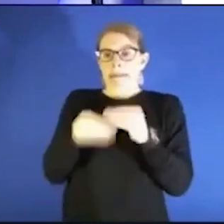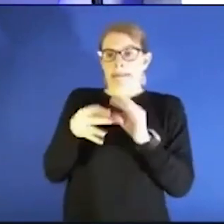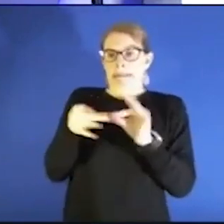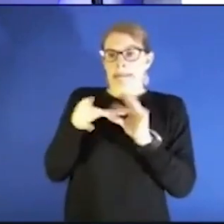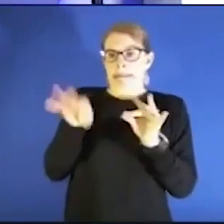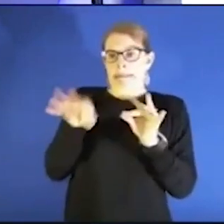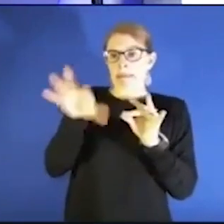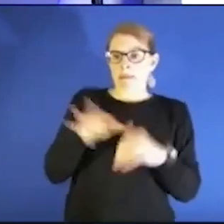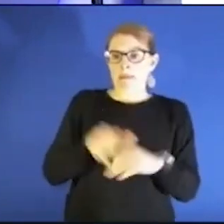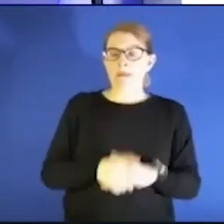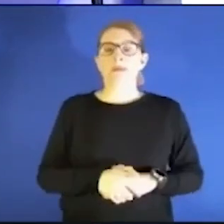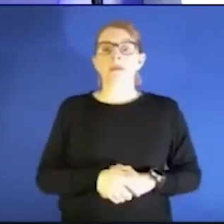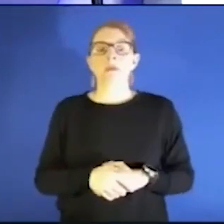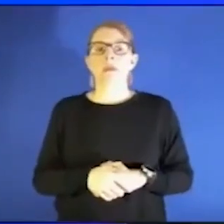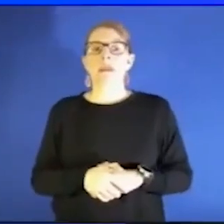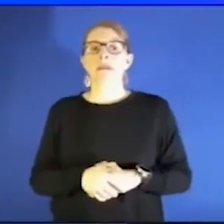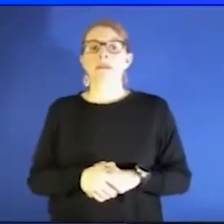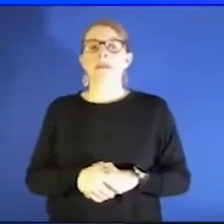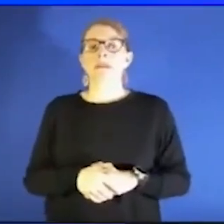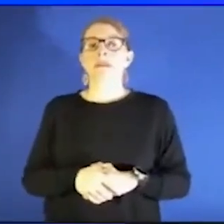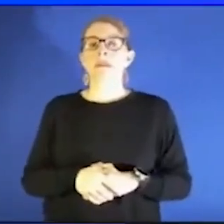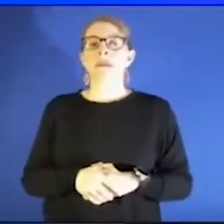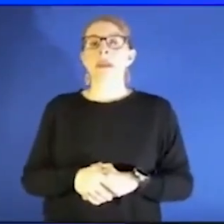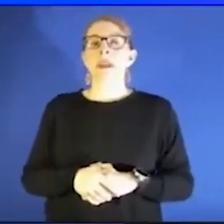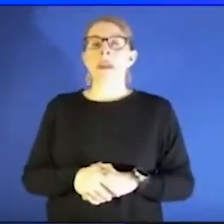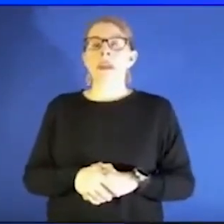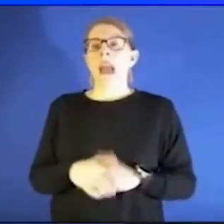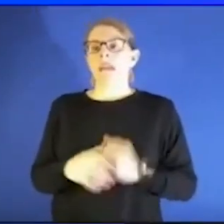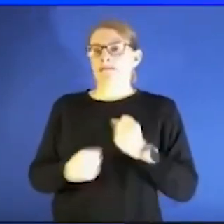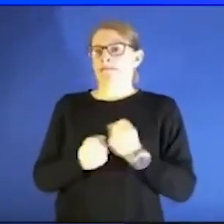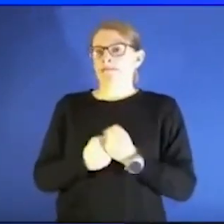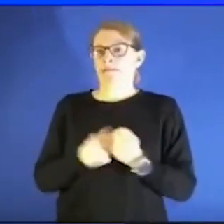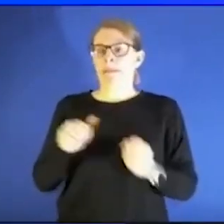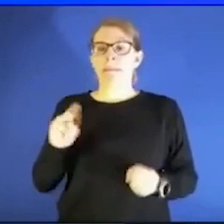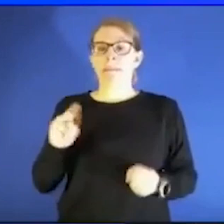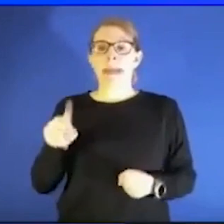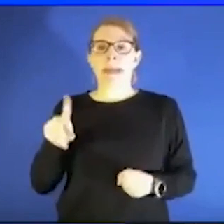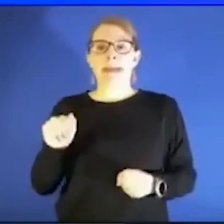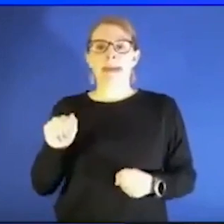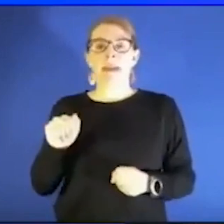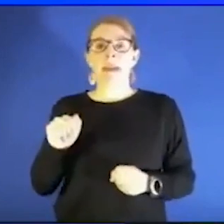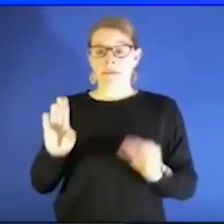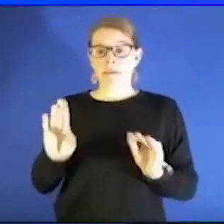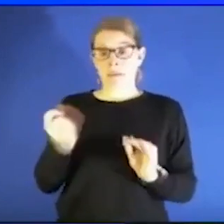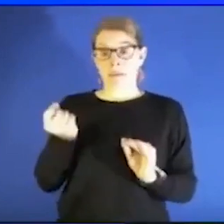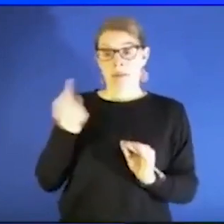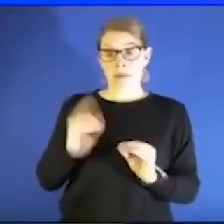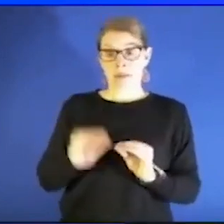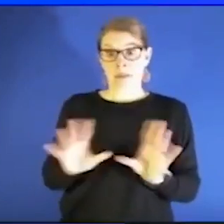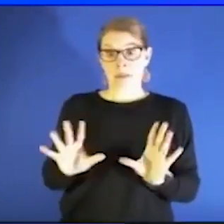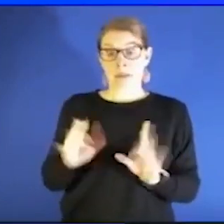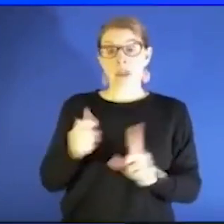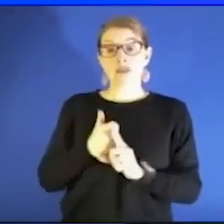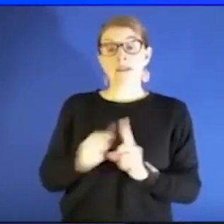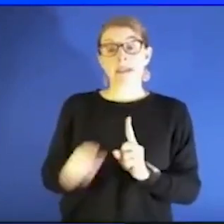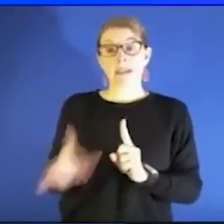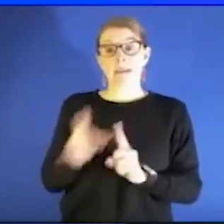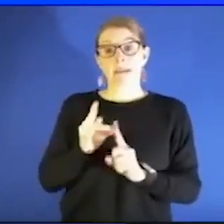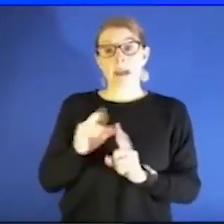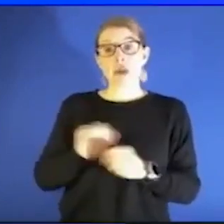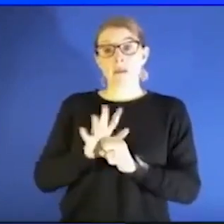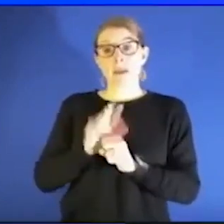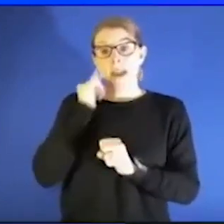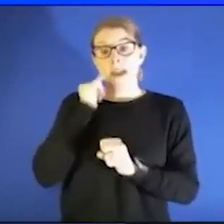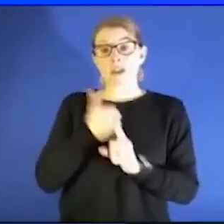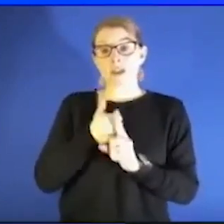similar place to where Amanda did. It is, to be clear, you can get COVID if you've been vaccinated and